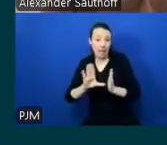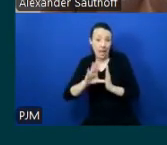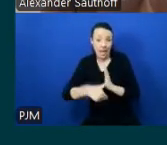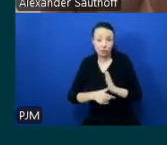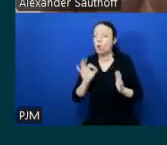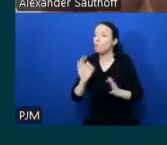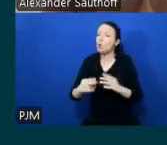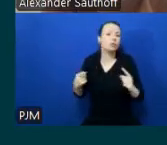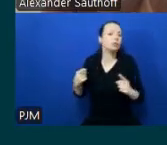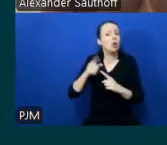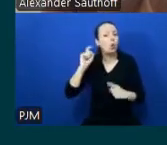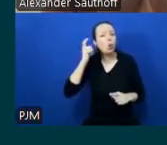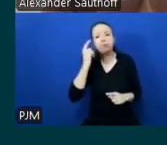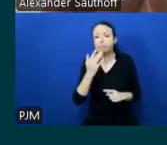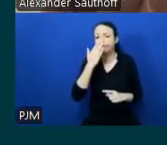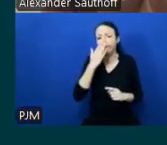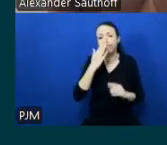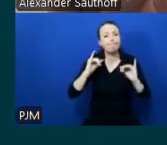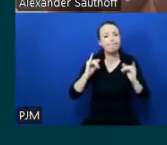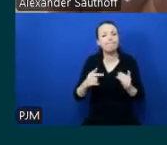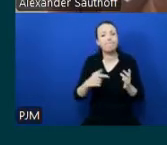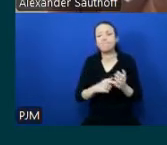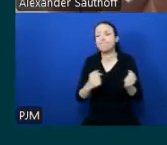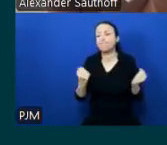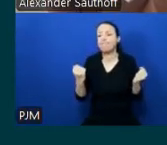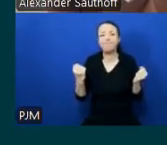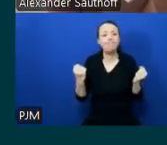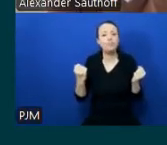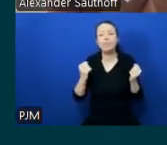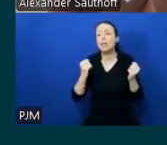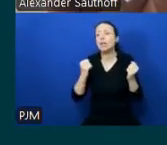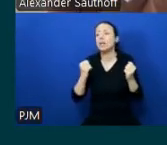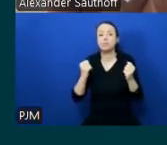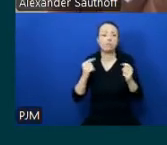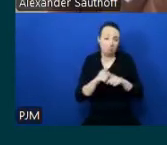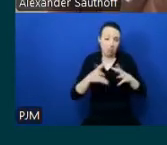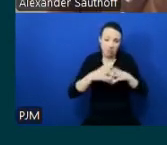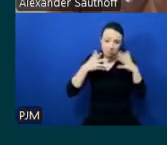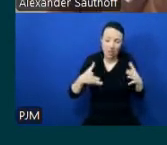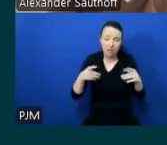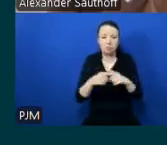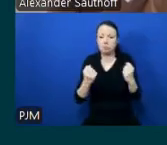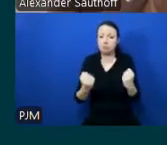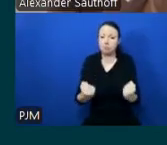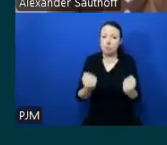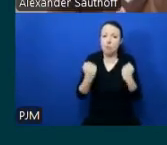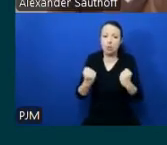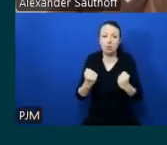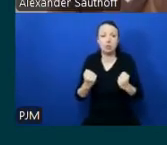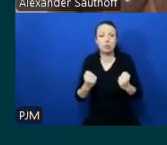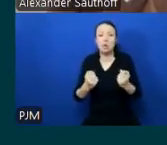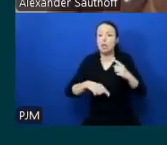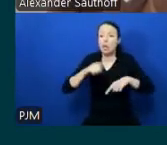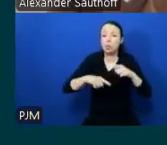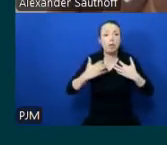to increase and to strengthen the urban environment and its quality, to enhance